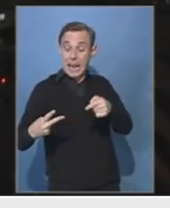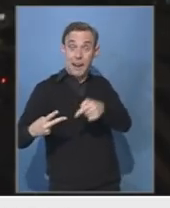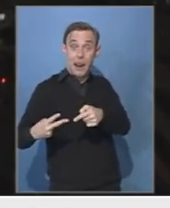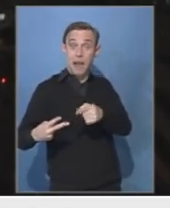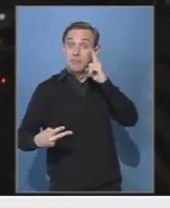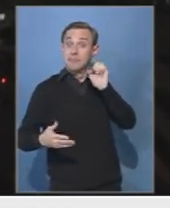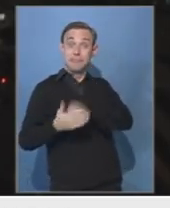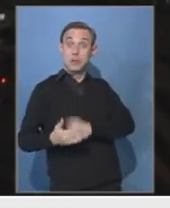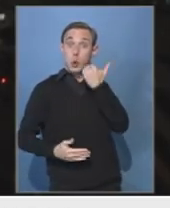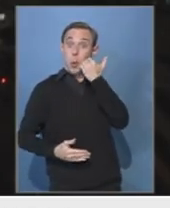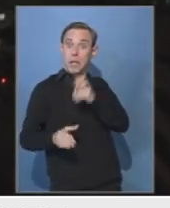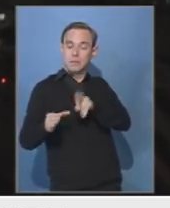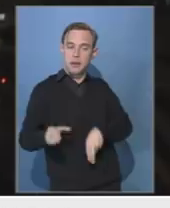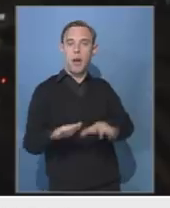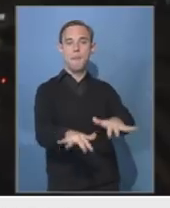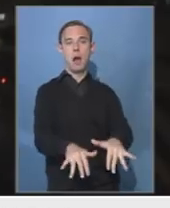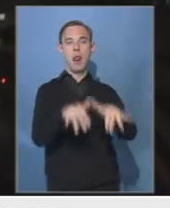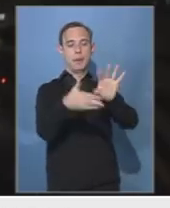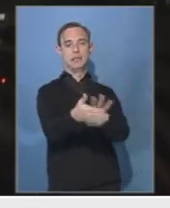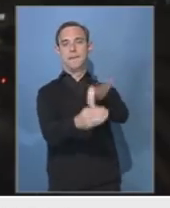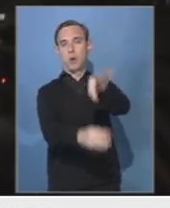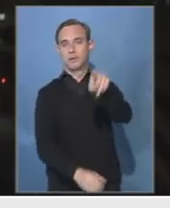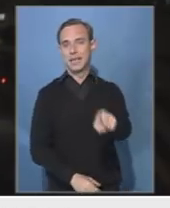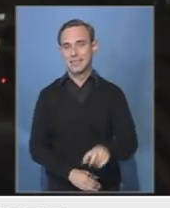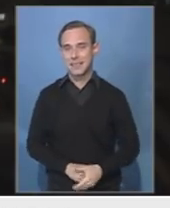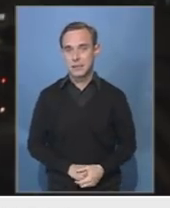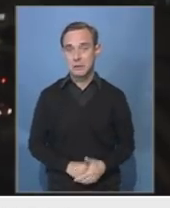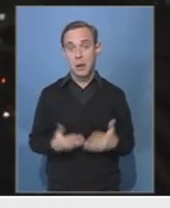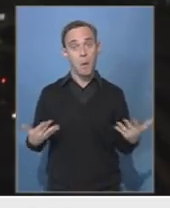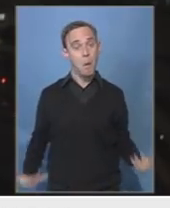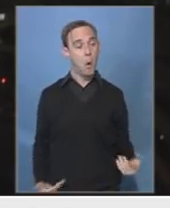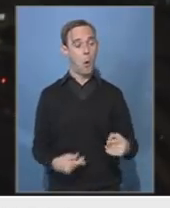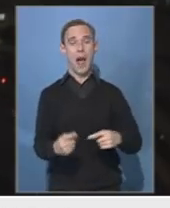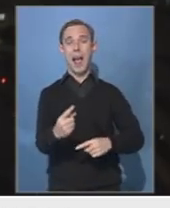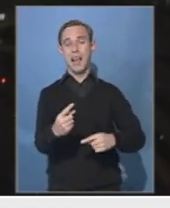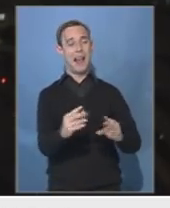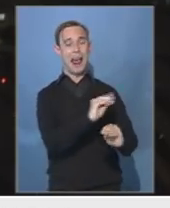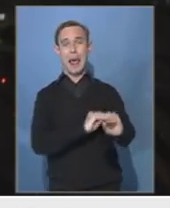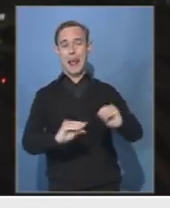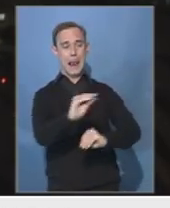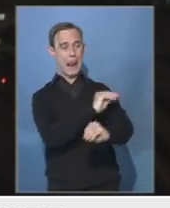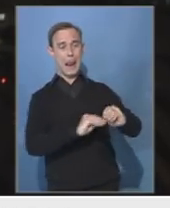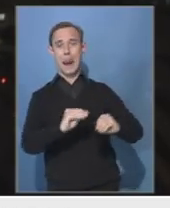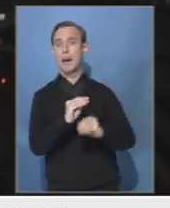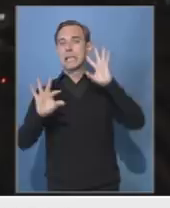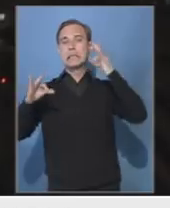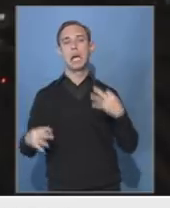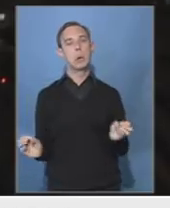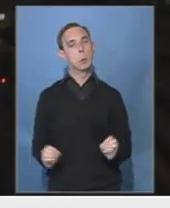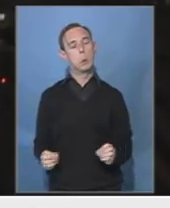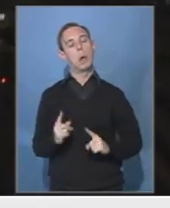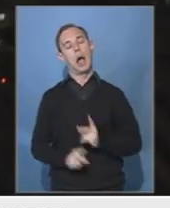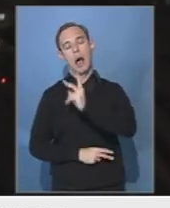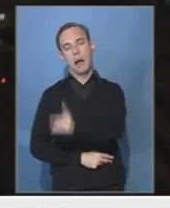problematic, is, in fact, if they don't make a decision, so that they get into another round of talks. And that the ANC often does. When